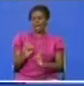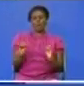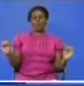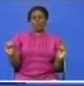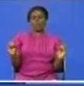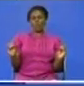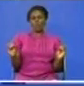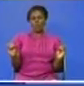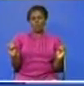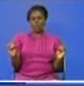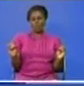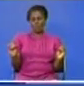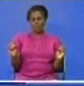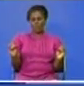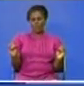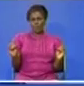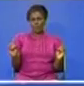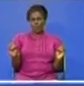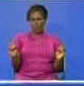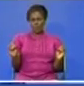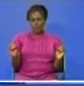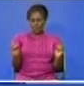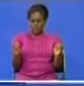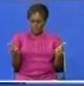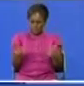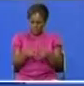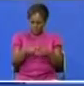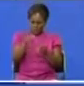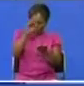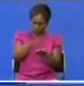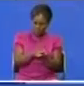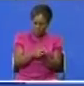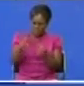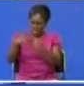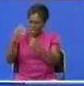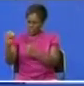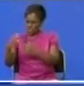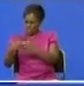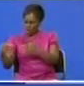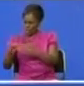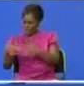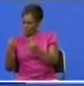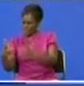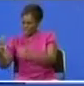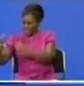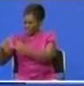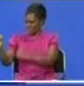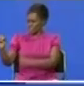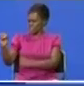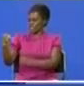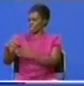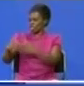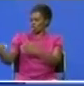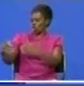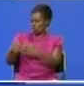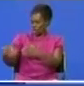on park entry fees. And now we have reduced from $80 to $70. And by 1st of July,